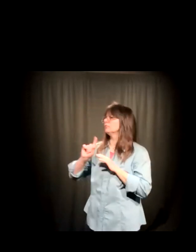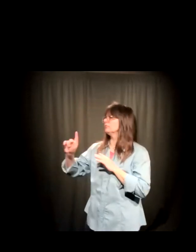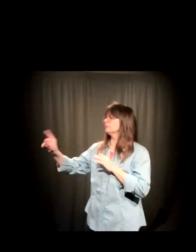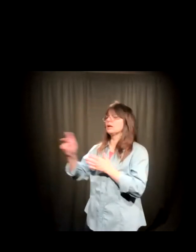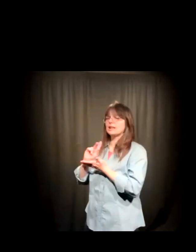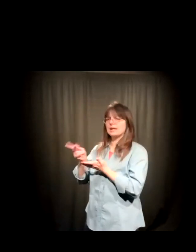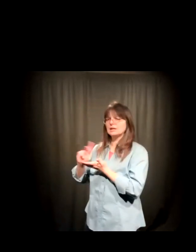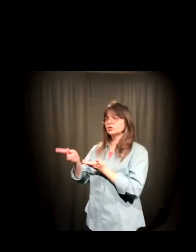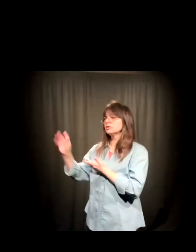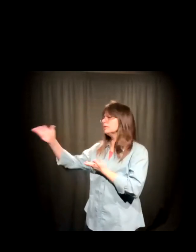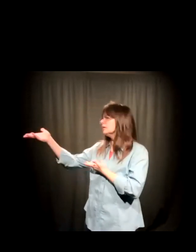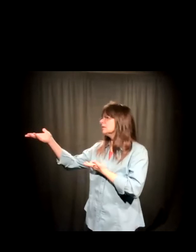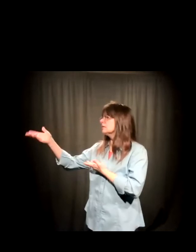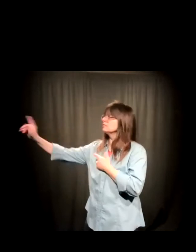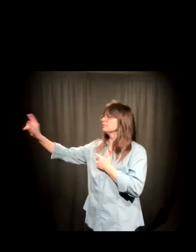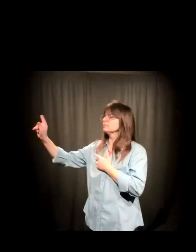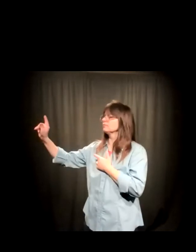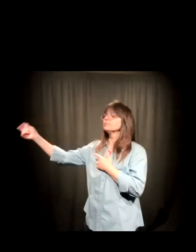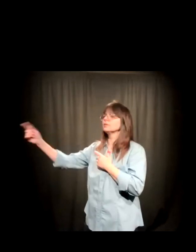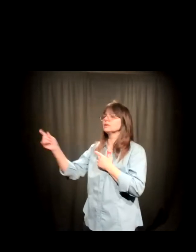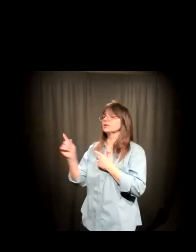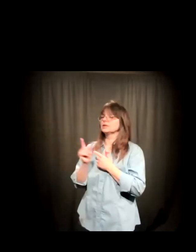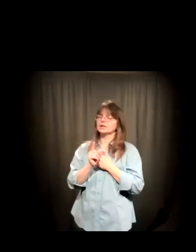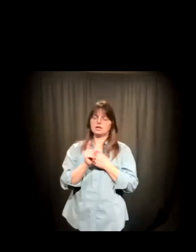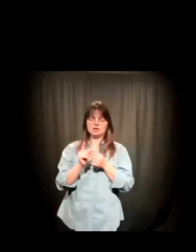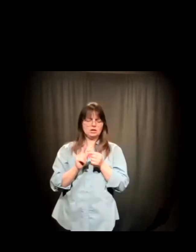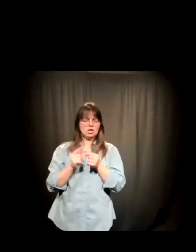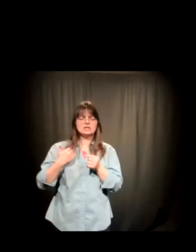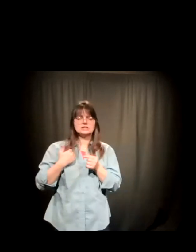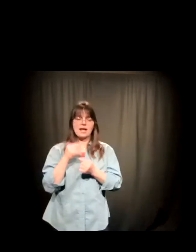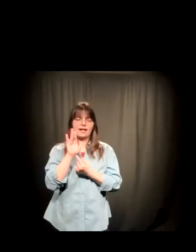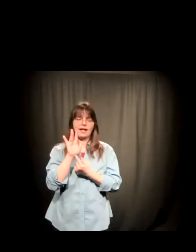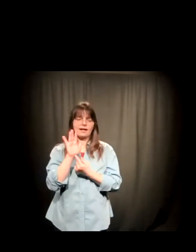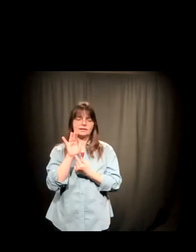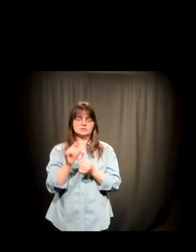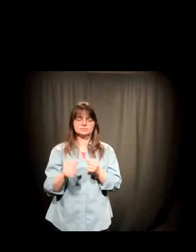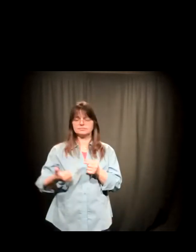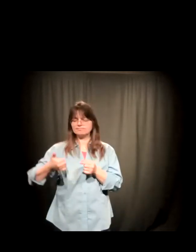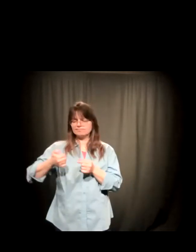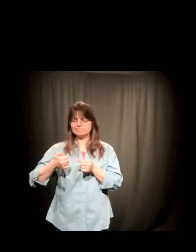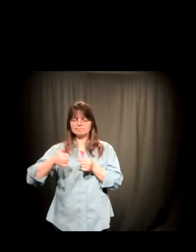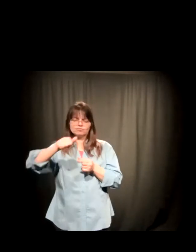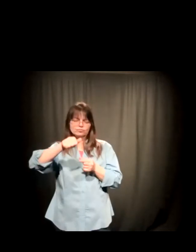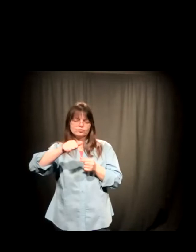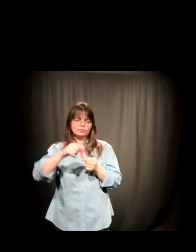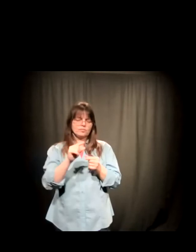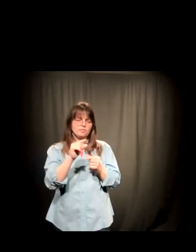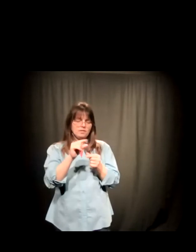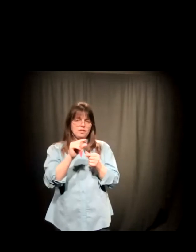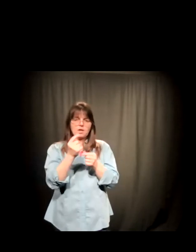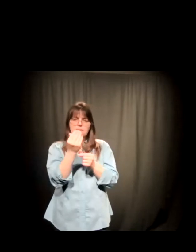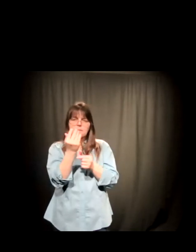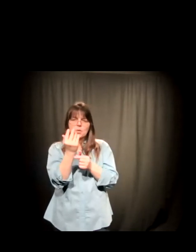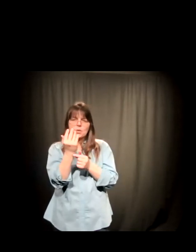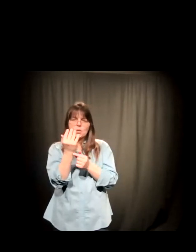When she returned, she held a birthday candle between her pointer and thumb. She lit it and held it hot in front of my face.